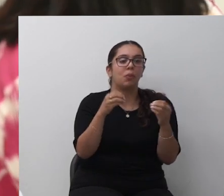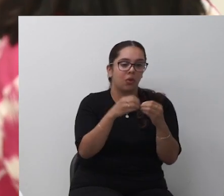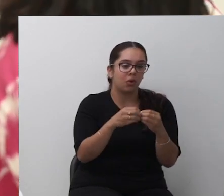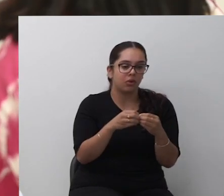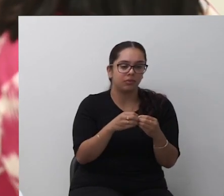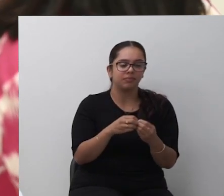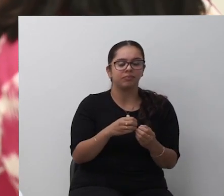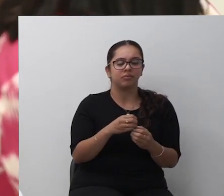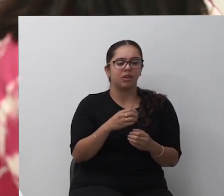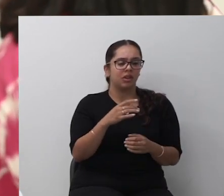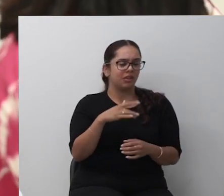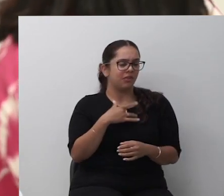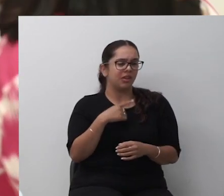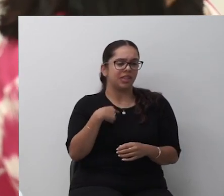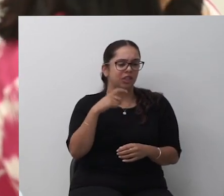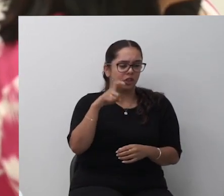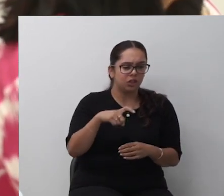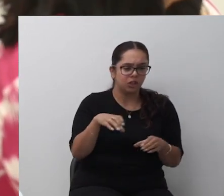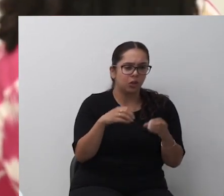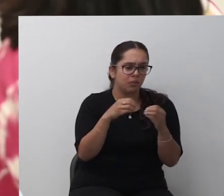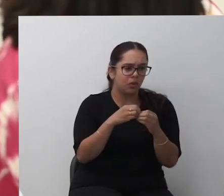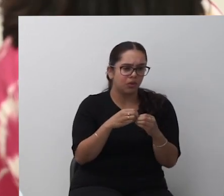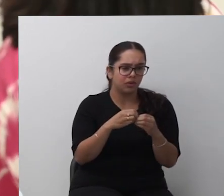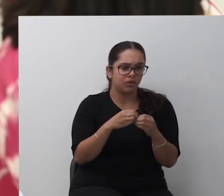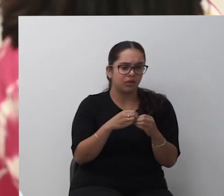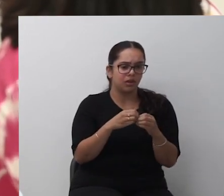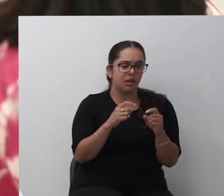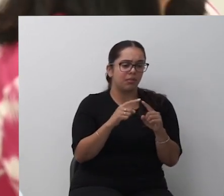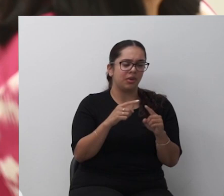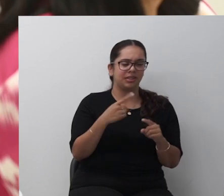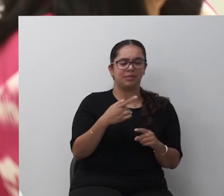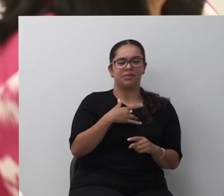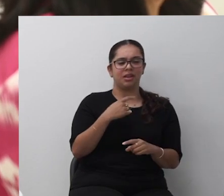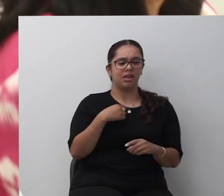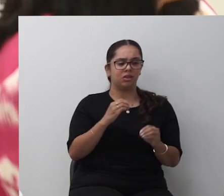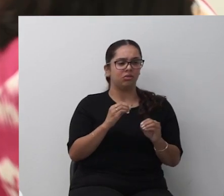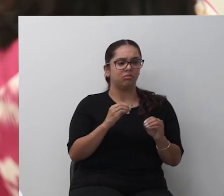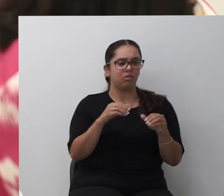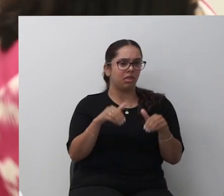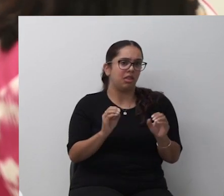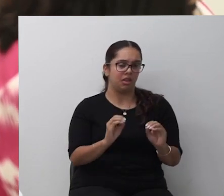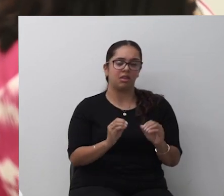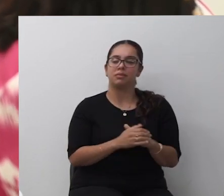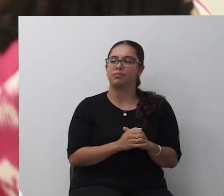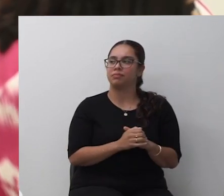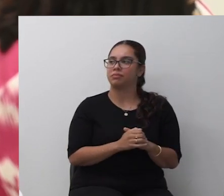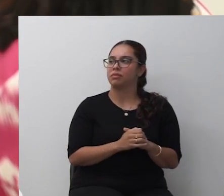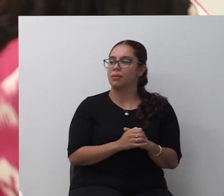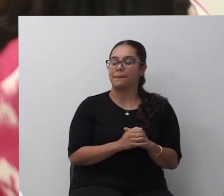shared, feeling like you should be doing a million things often leaves you feeling like I'll just do nothing. It's just paralyzing. And so I